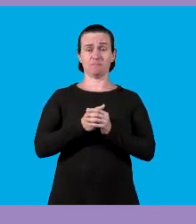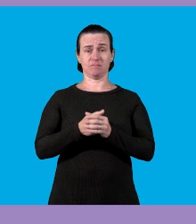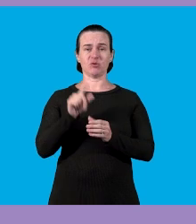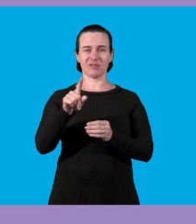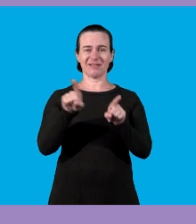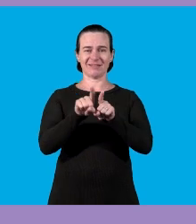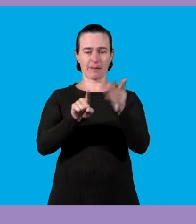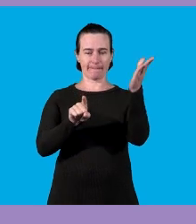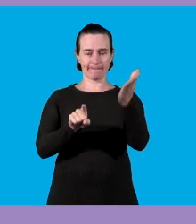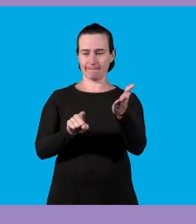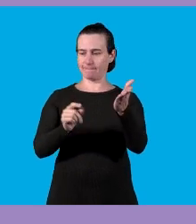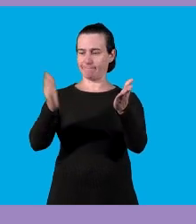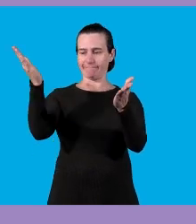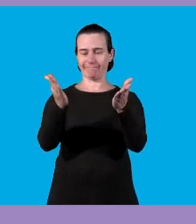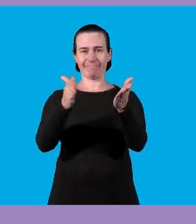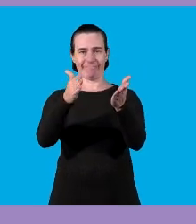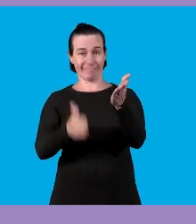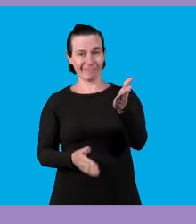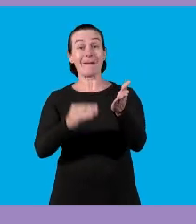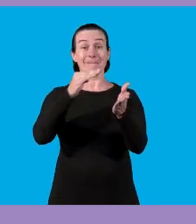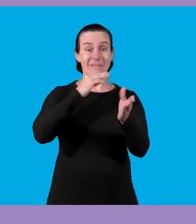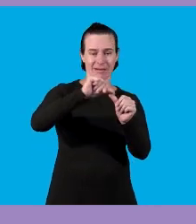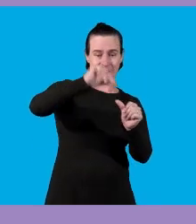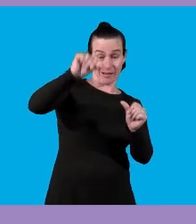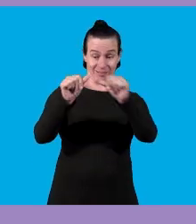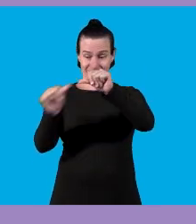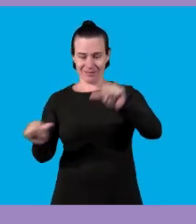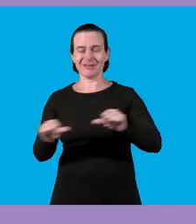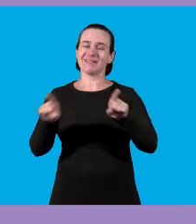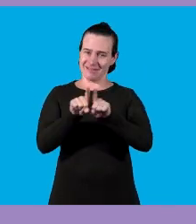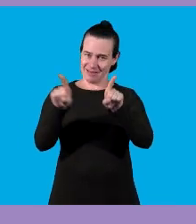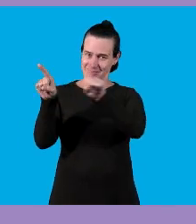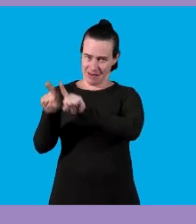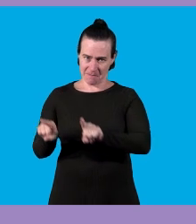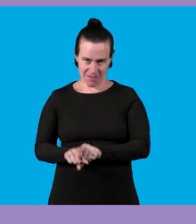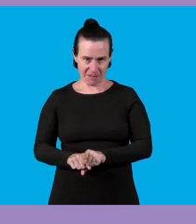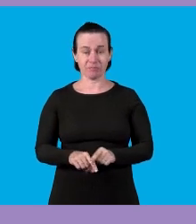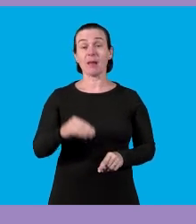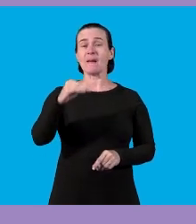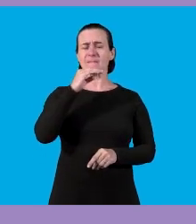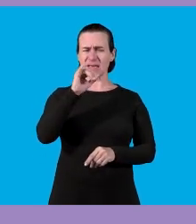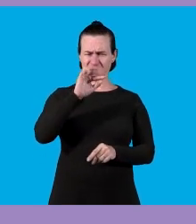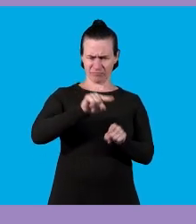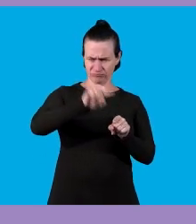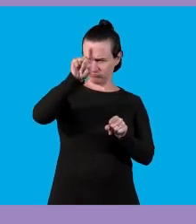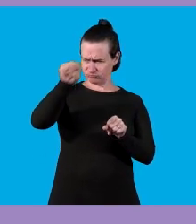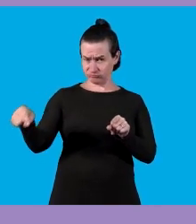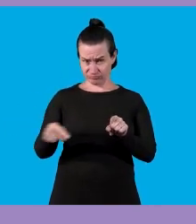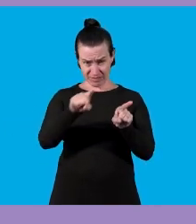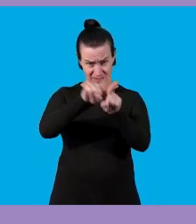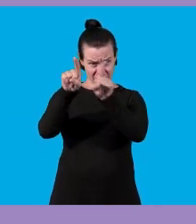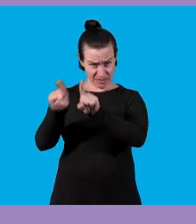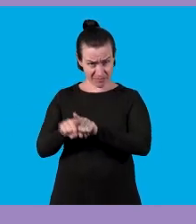later on. Let's look at the fact that the three sides are equal. If the three sides are equal, that means the angles are also